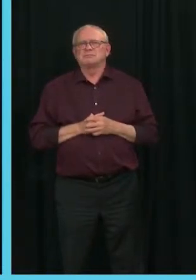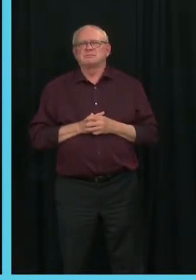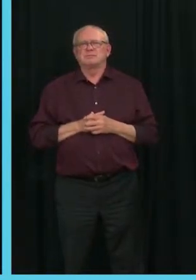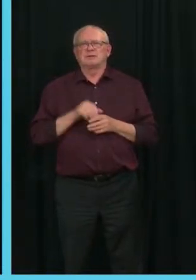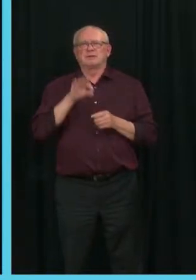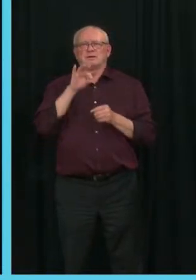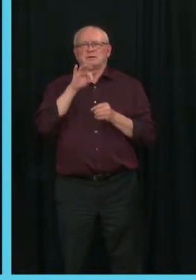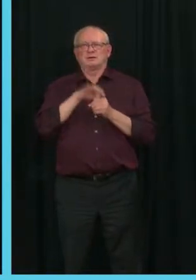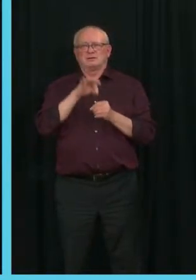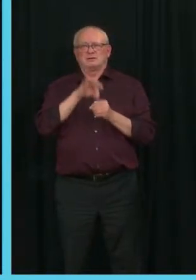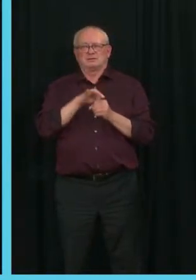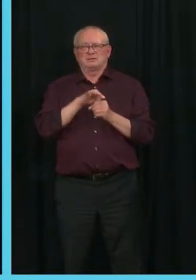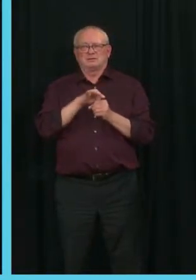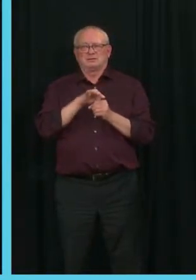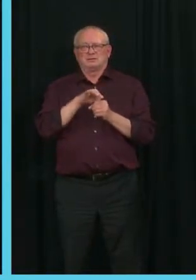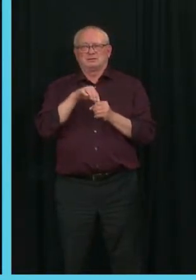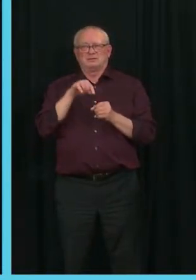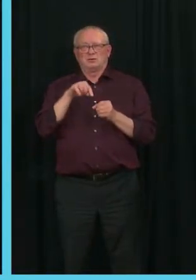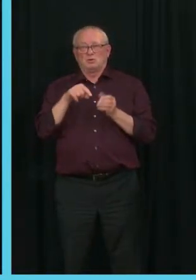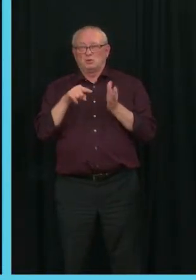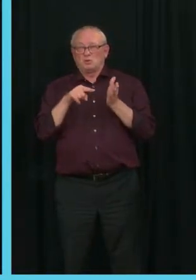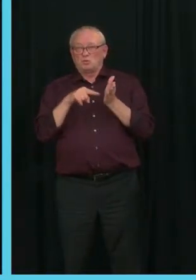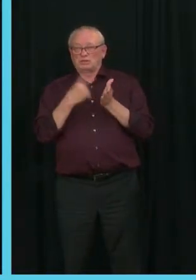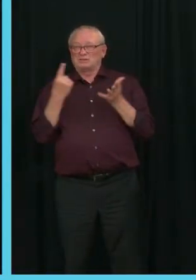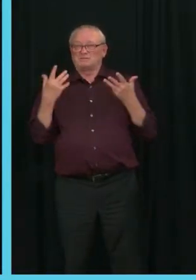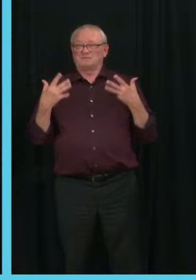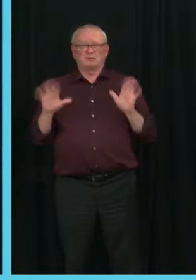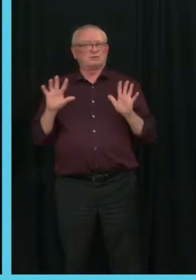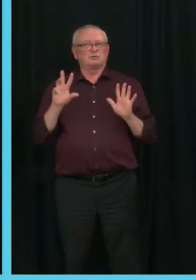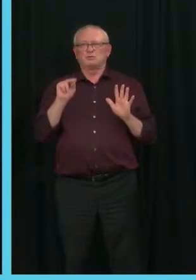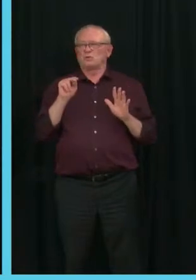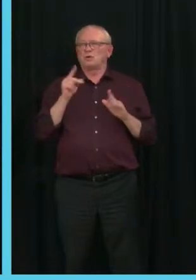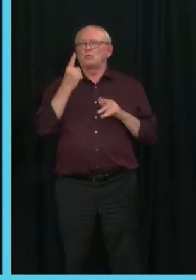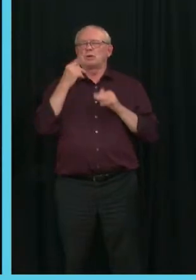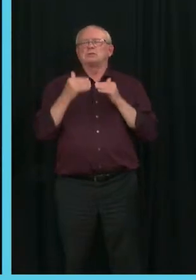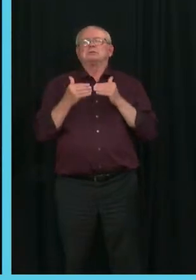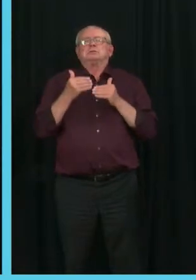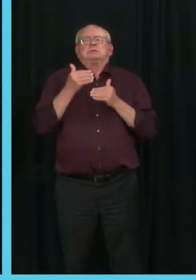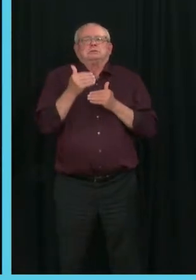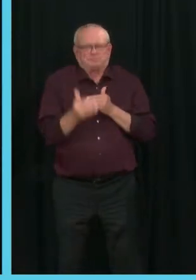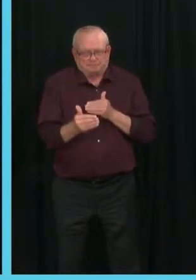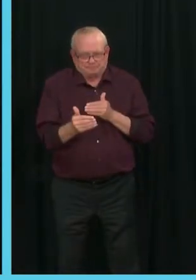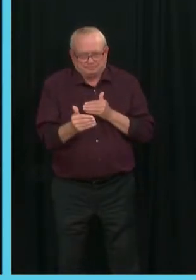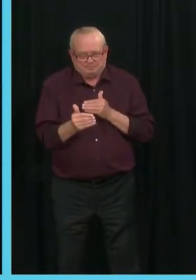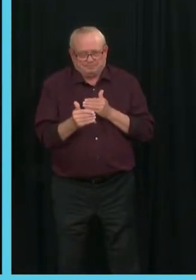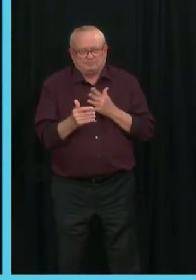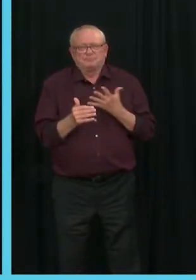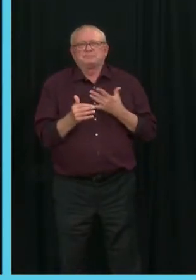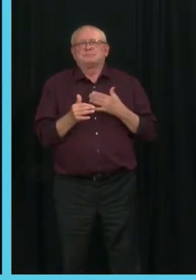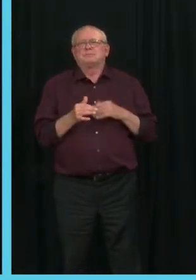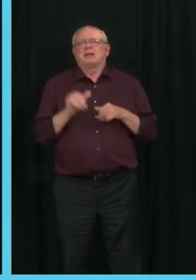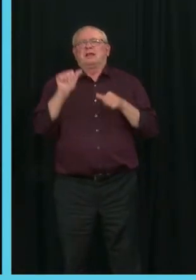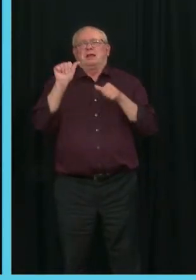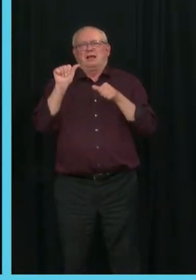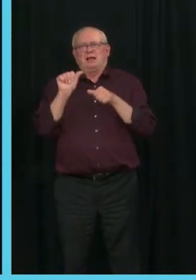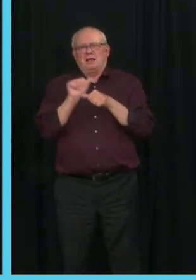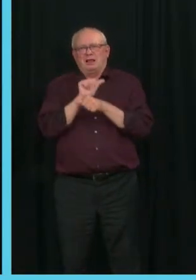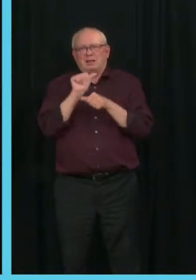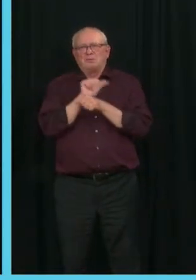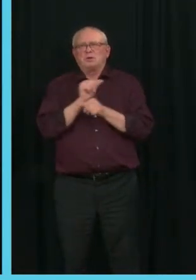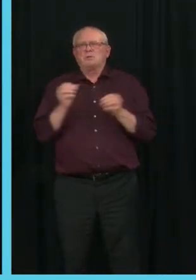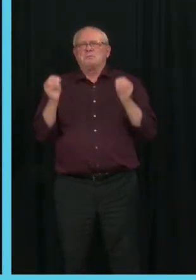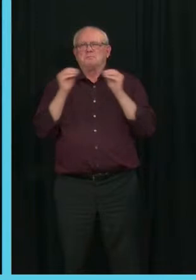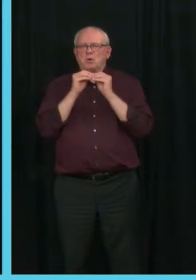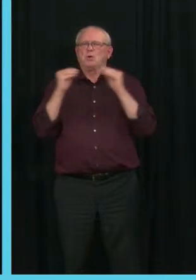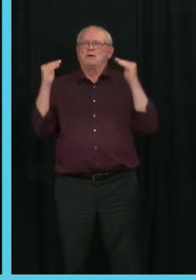the line. It is just another important step in Alberta's strategy to assert itself in the Canadian Federation.